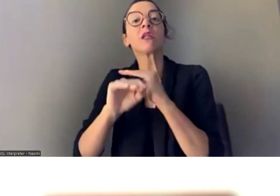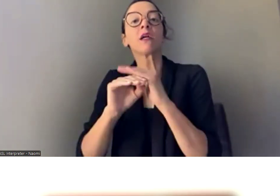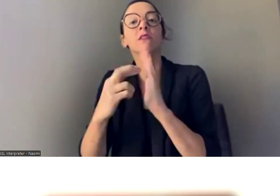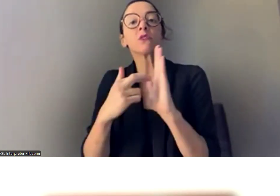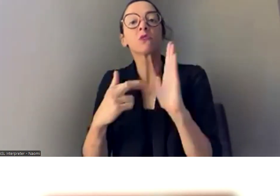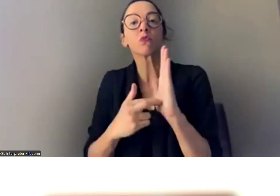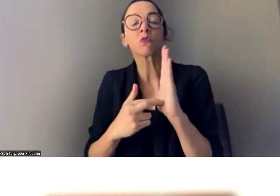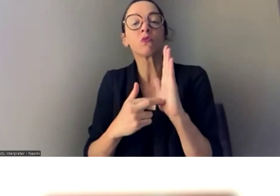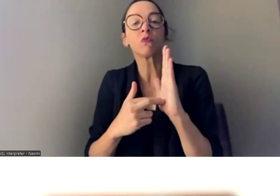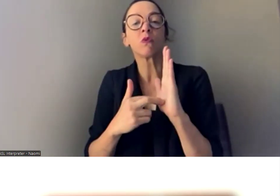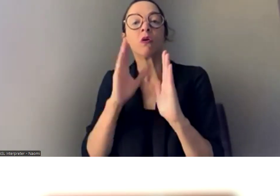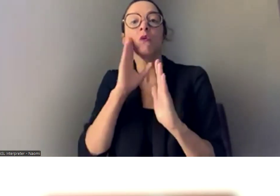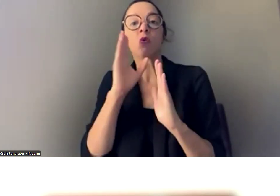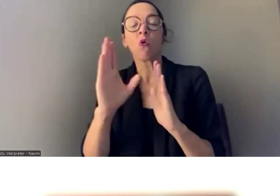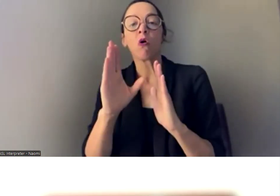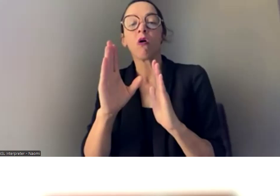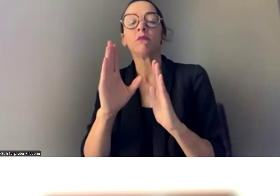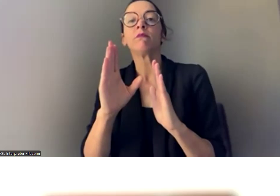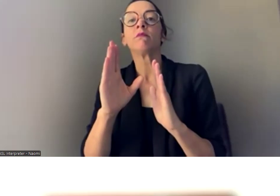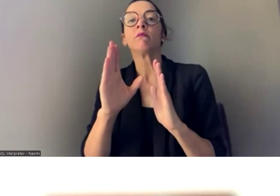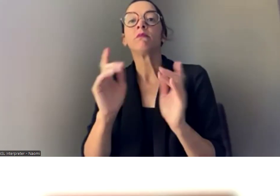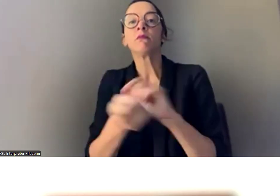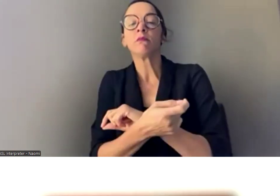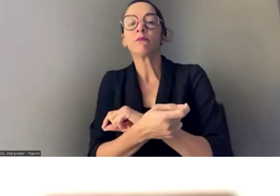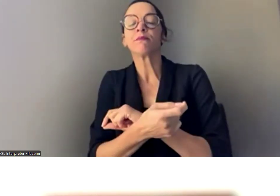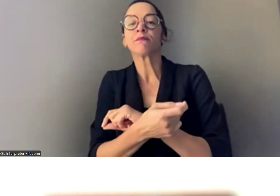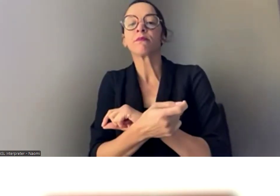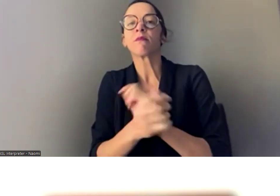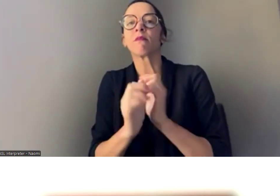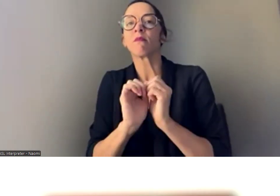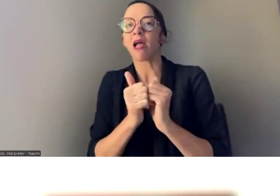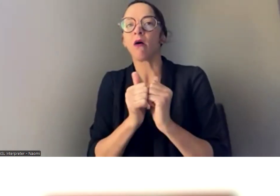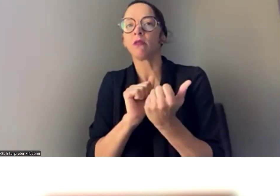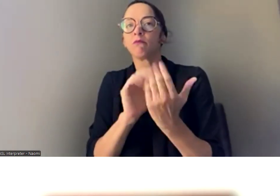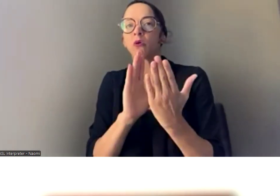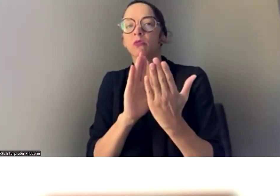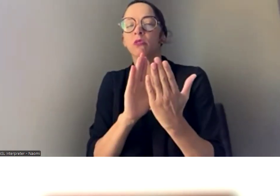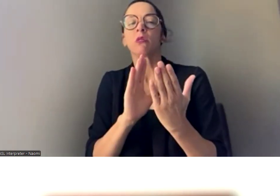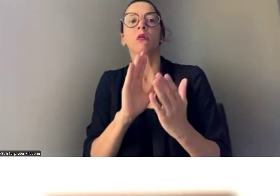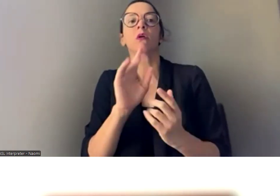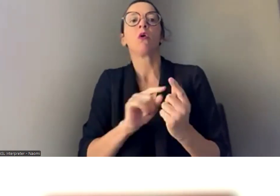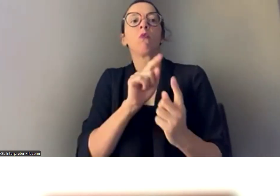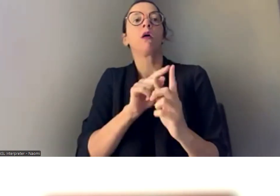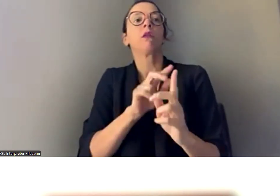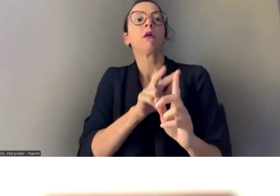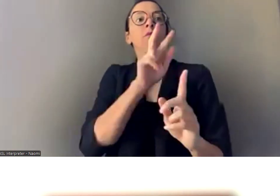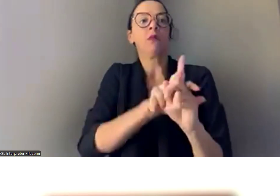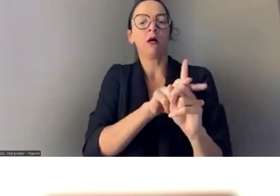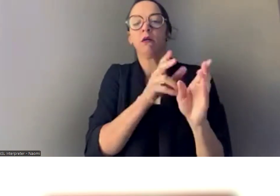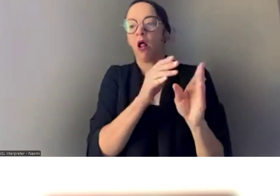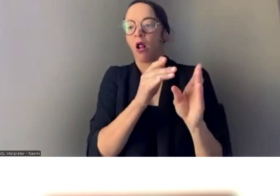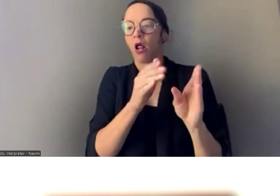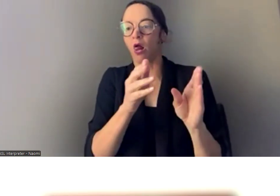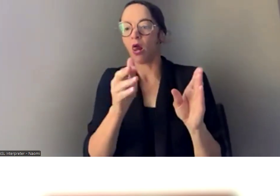service approved to actually getting the service, receiving it in your home. And so what you just described is exactly the kind of data point that